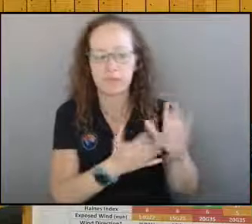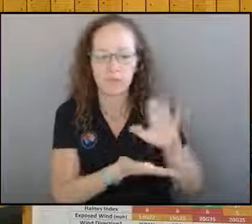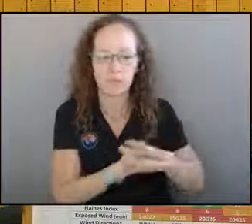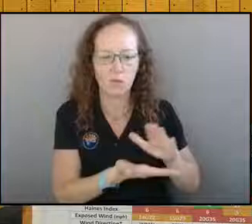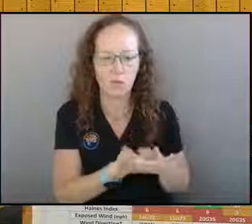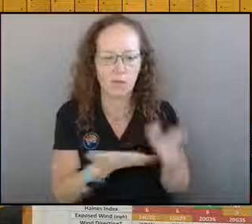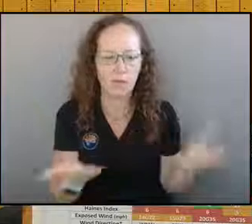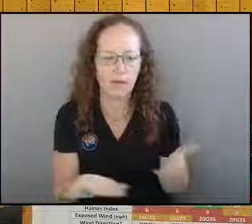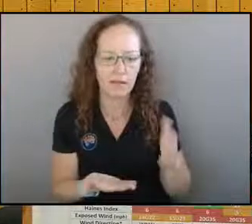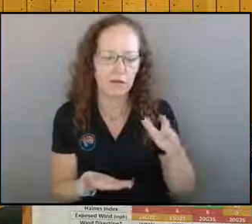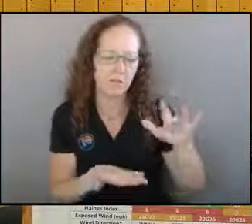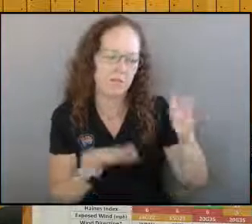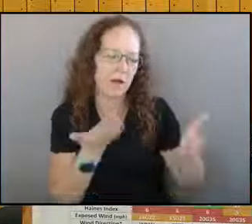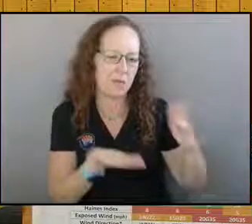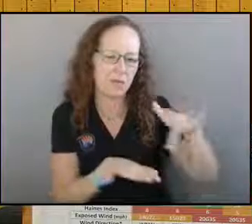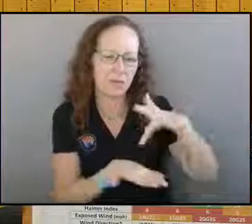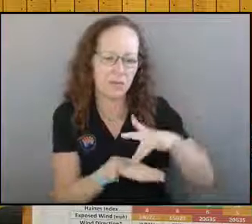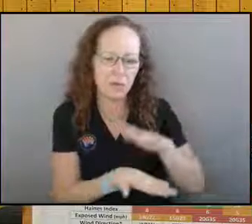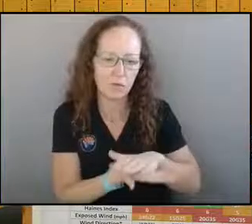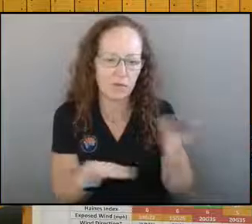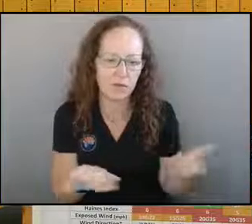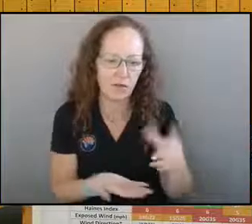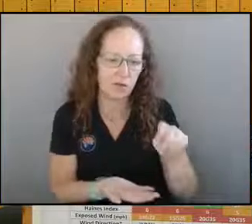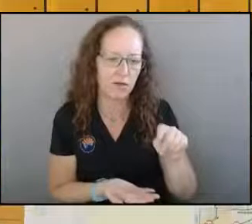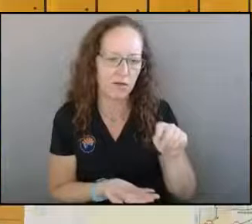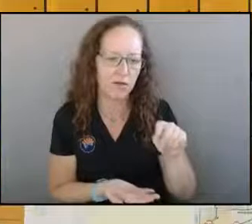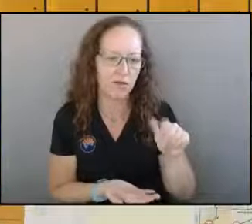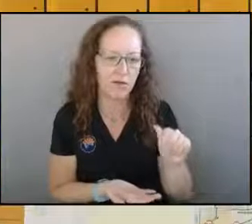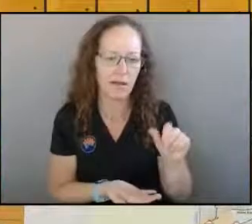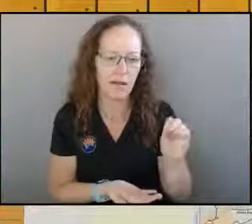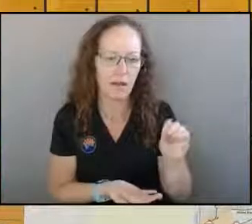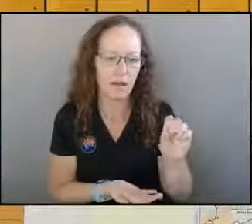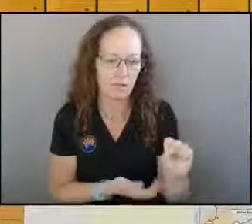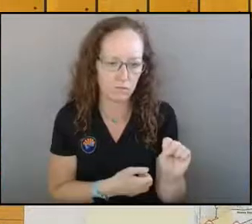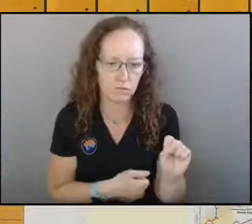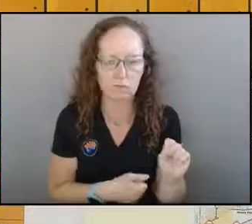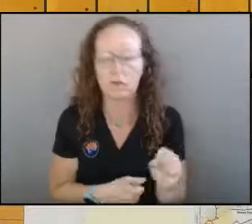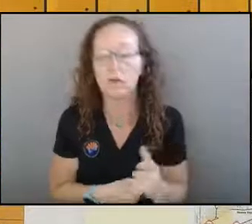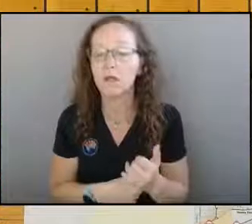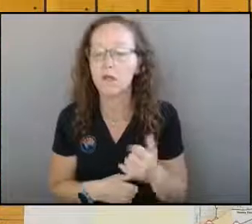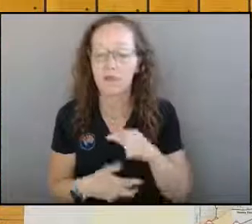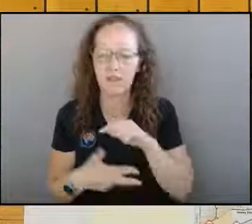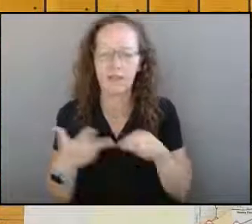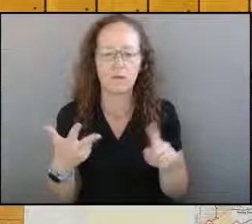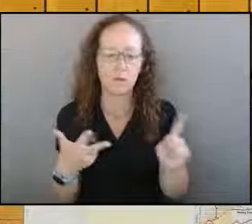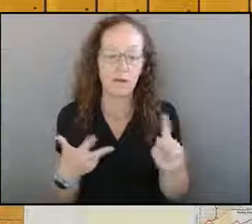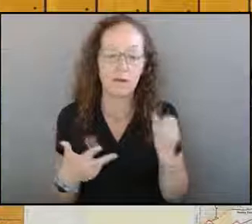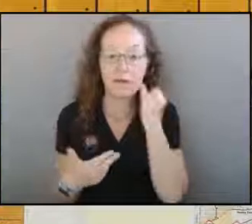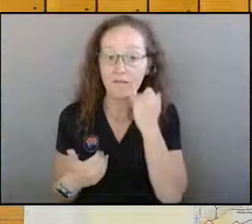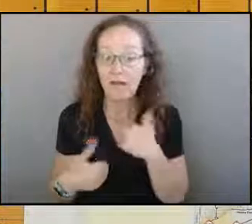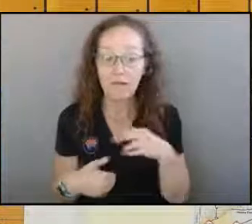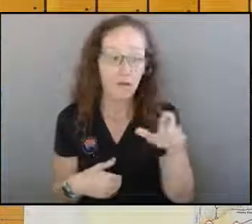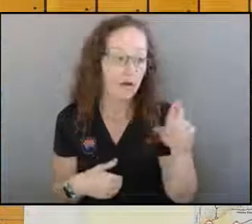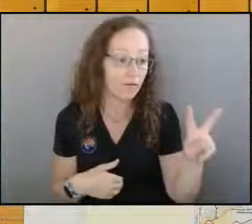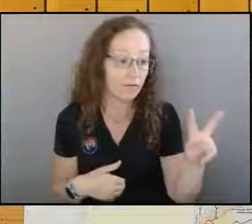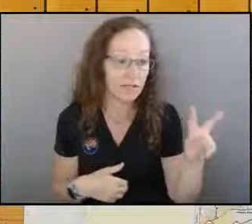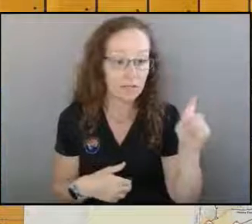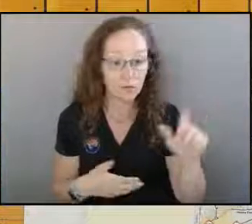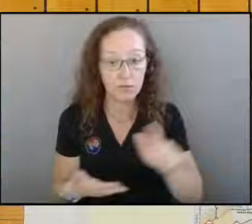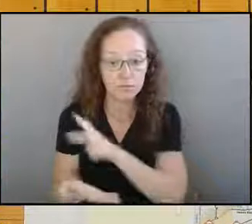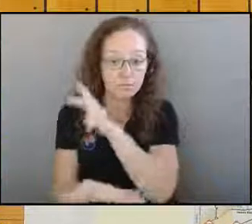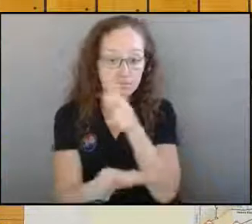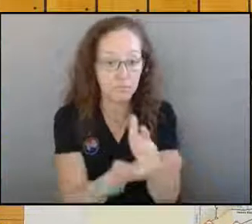middle school. So those are where those are. If you have an RV and you need a place to park, you can park it at